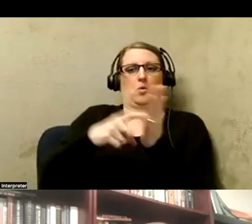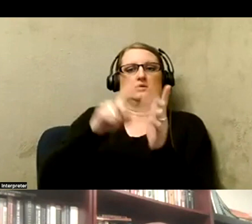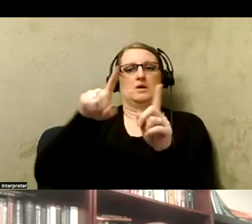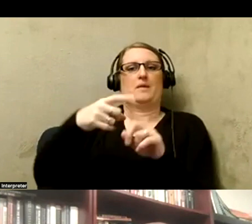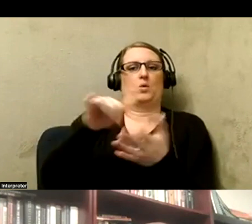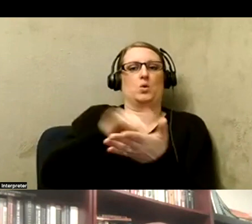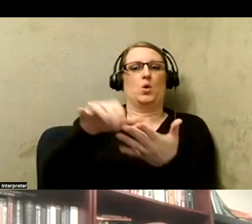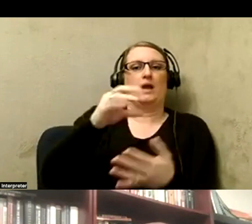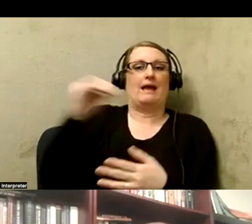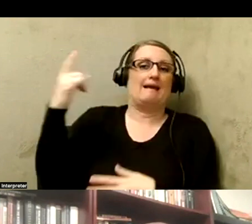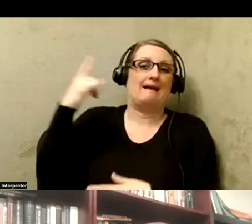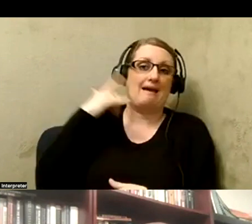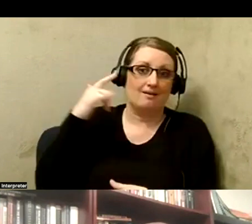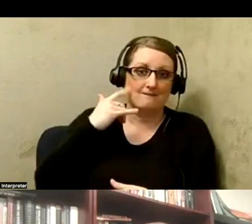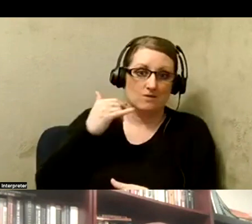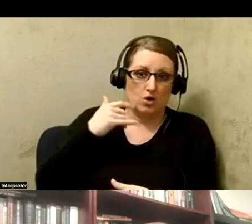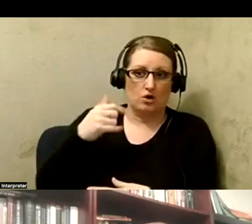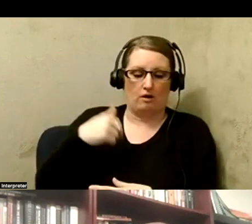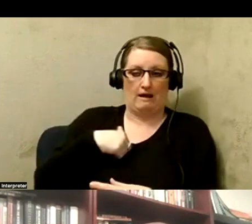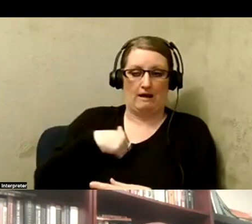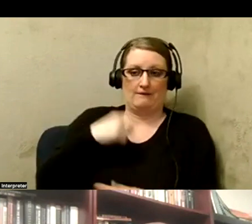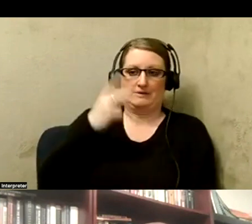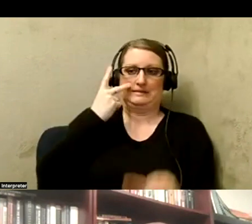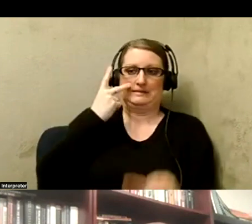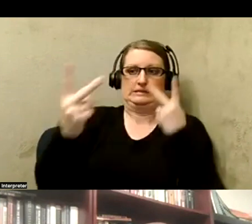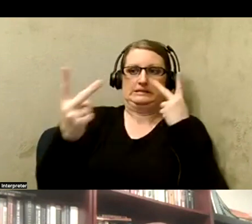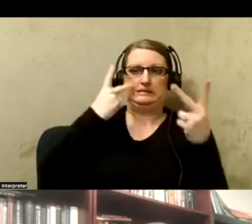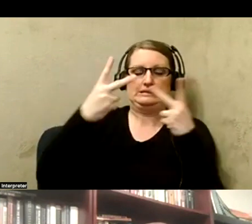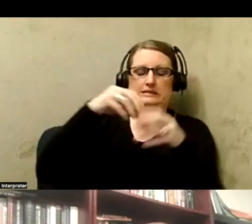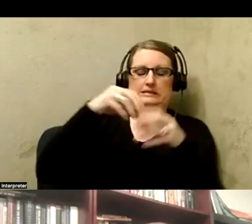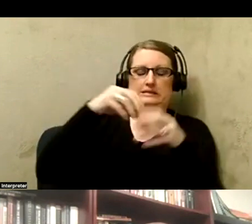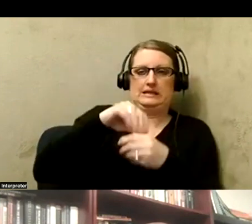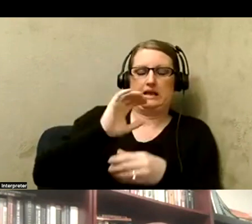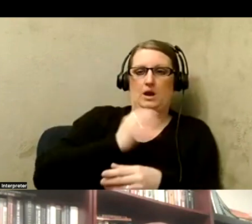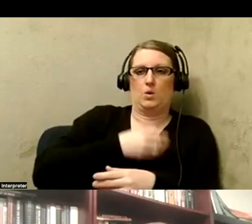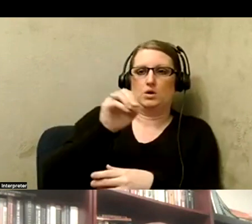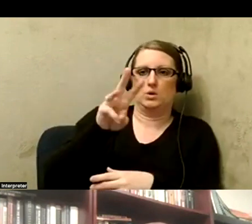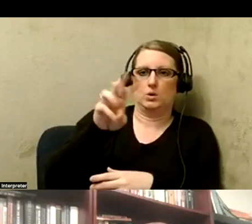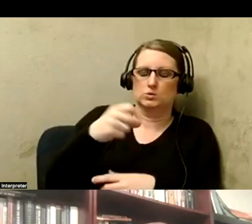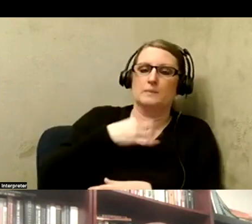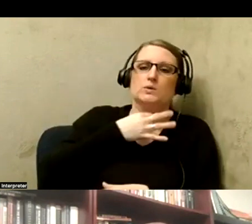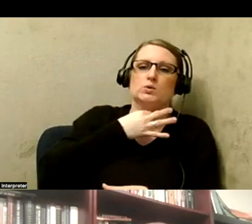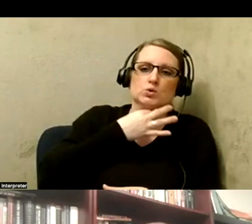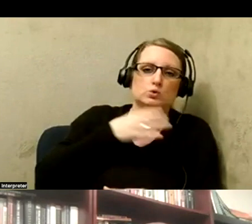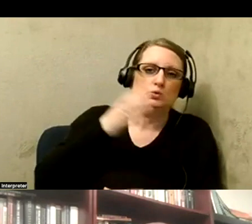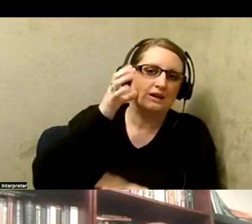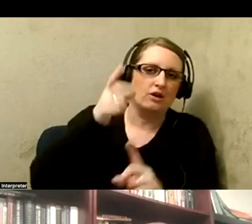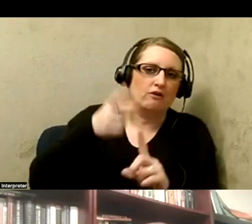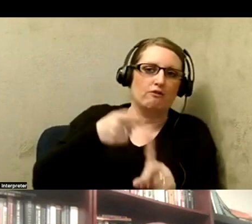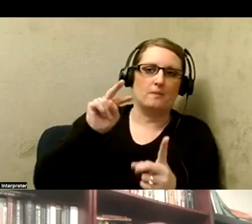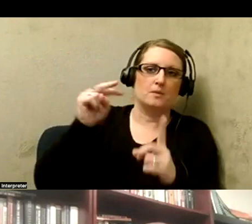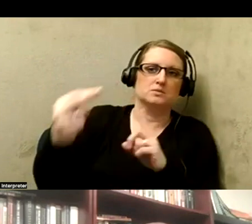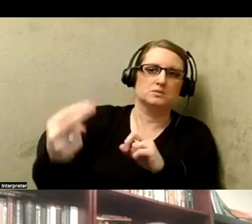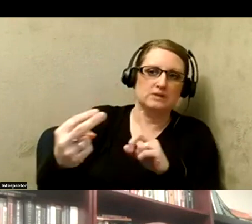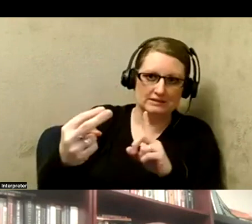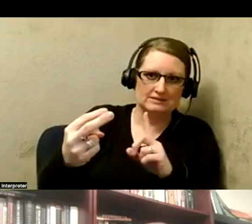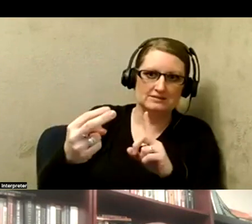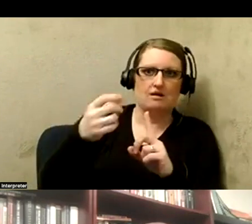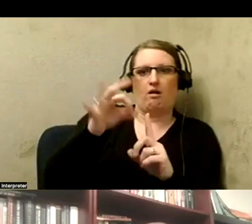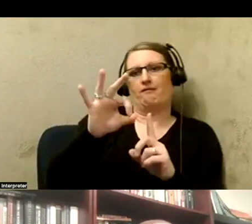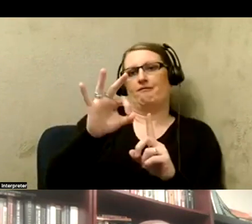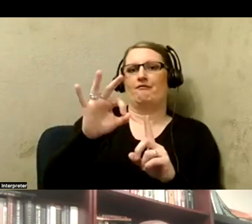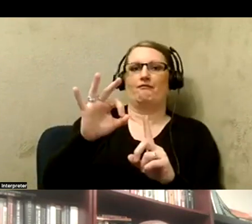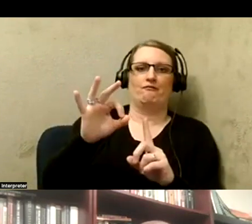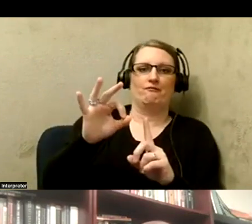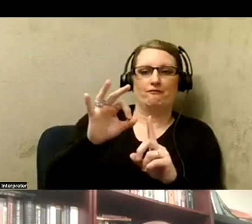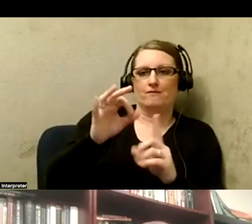something I've been seeing in the news a lot. So I'd be curious to hear from the standpoint of practice